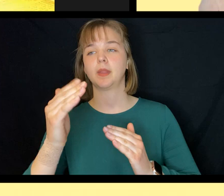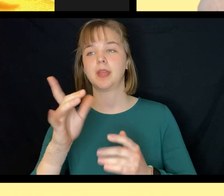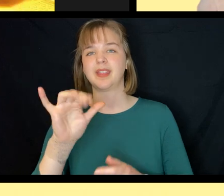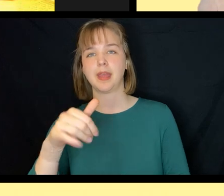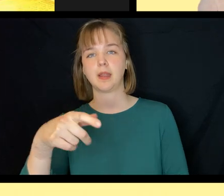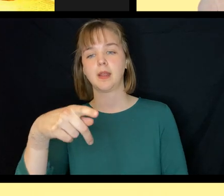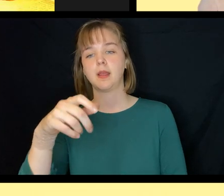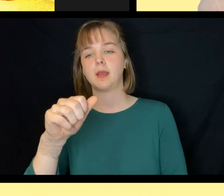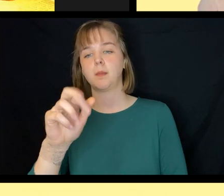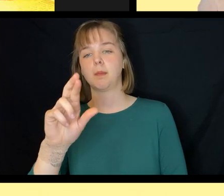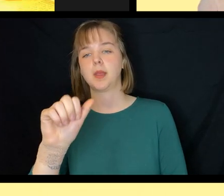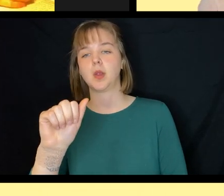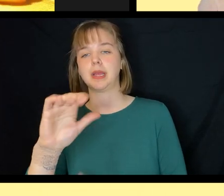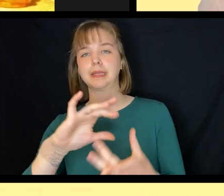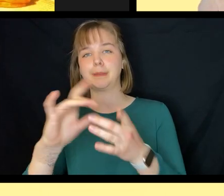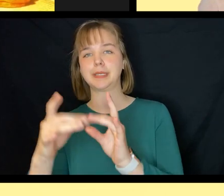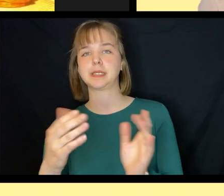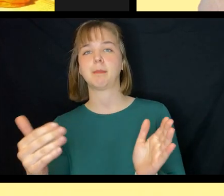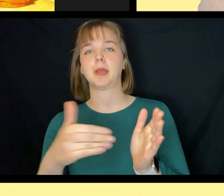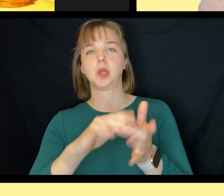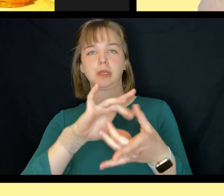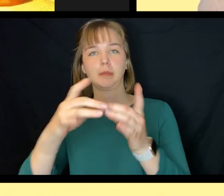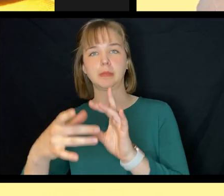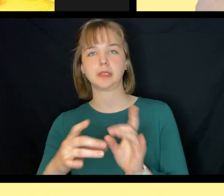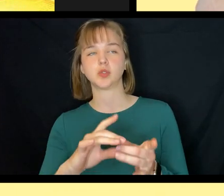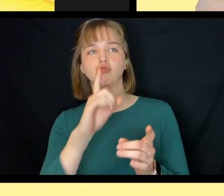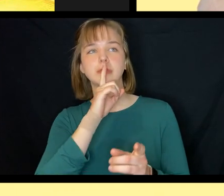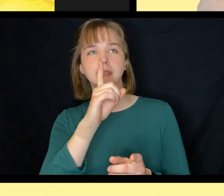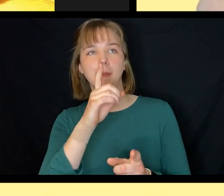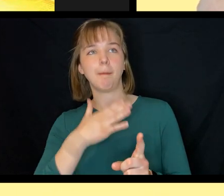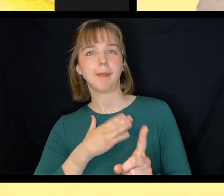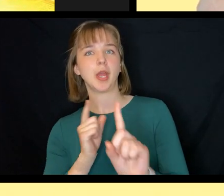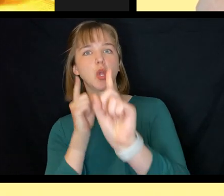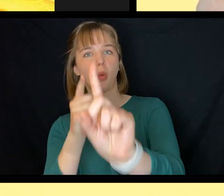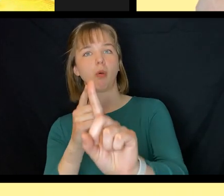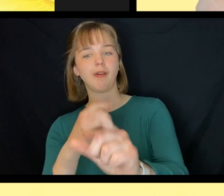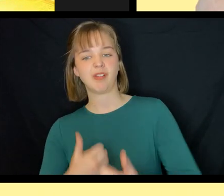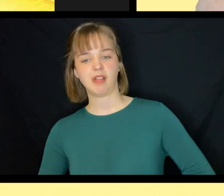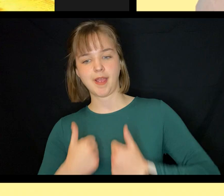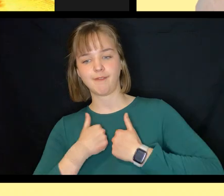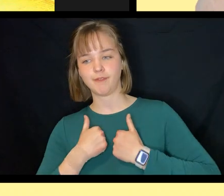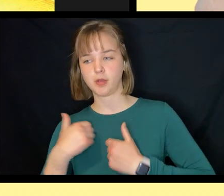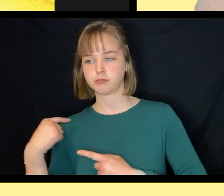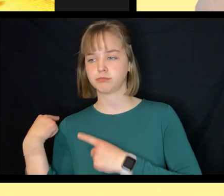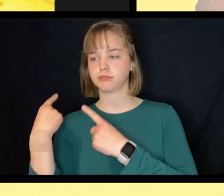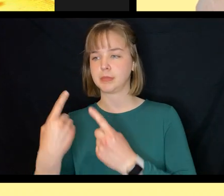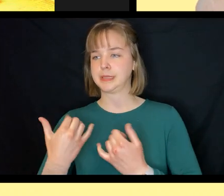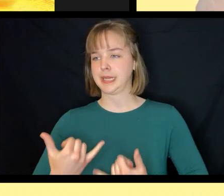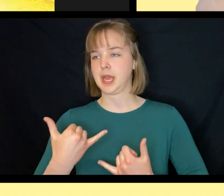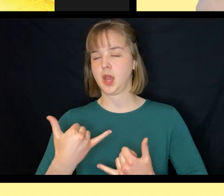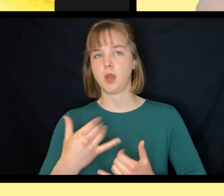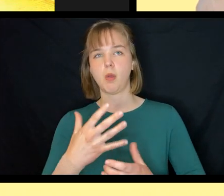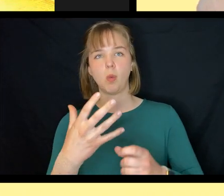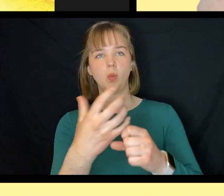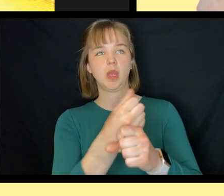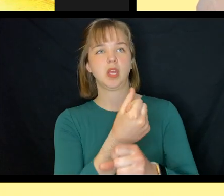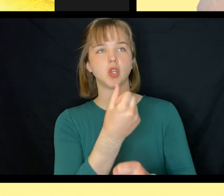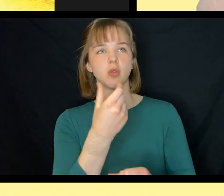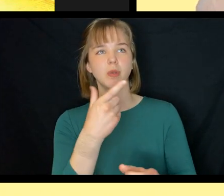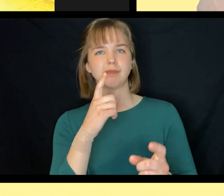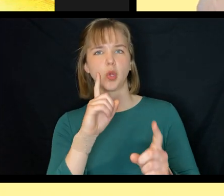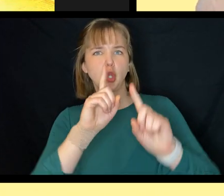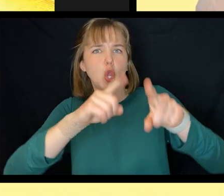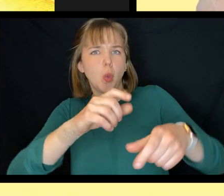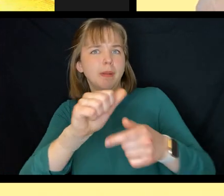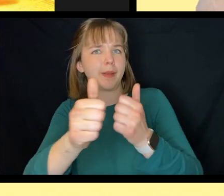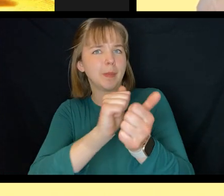me. And to be able to do that it'd be a childhood goal, it'd be a life goal. And it's just something that I'll carry with me forever, and I'll